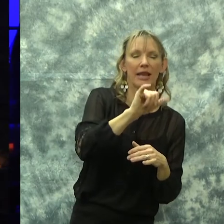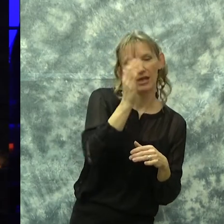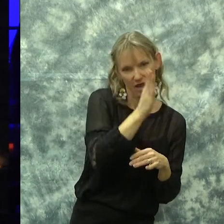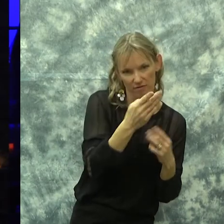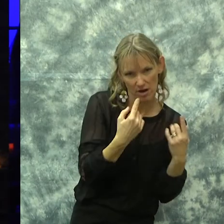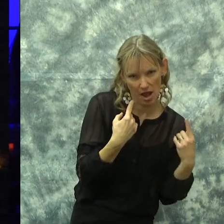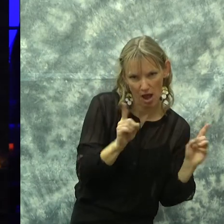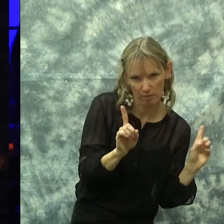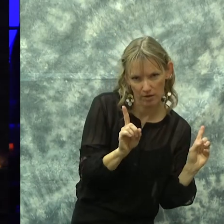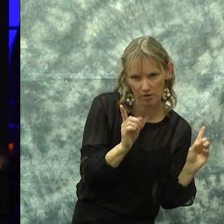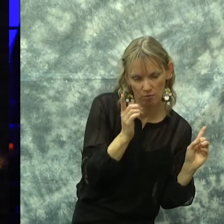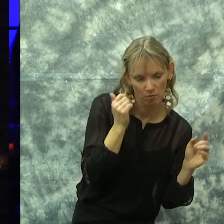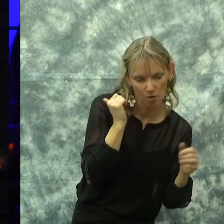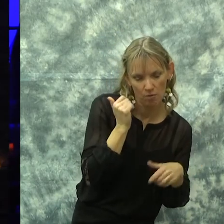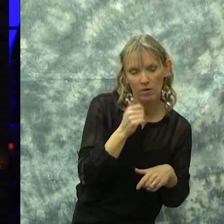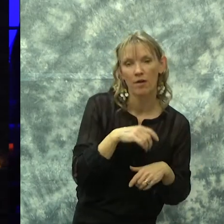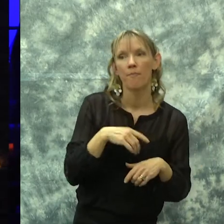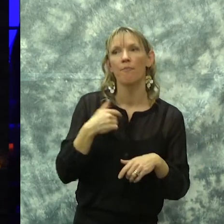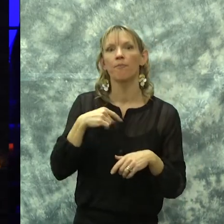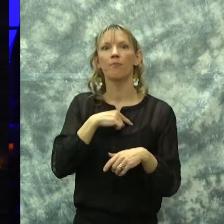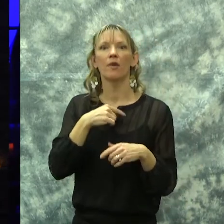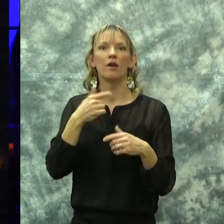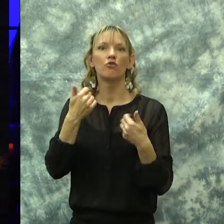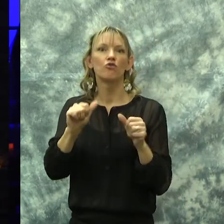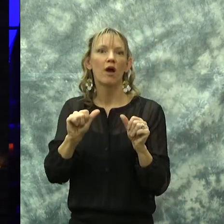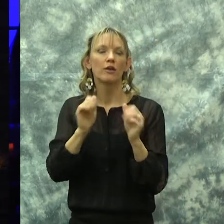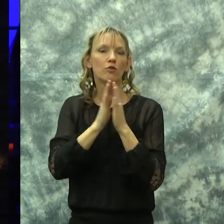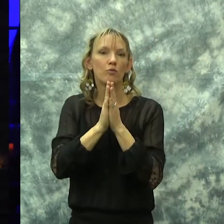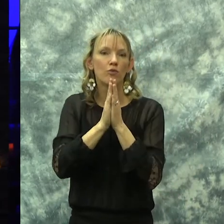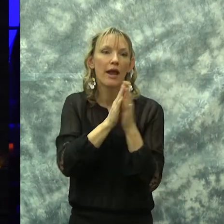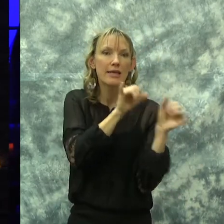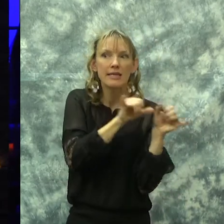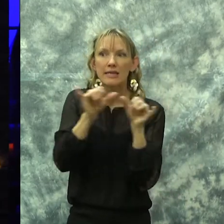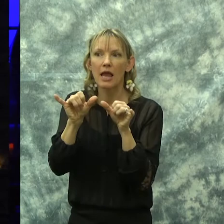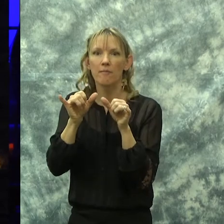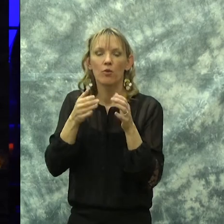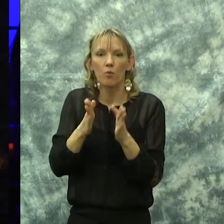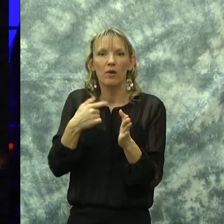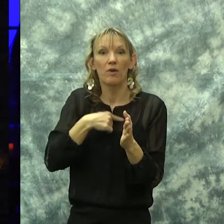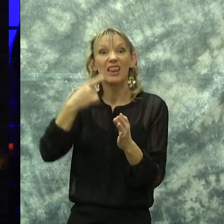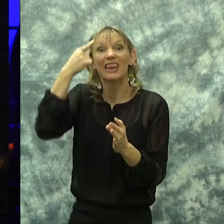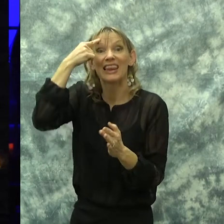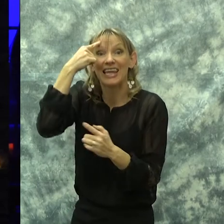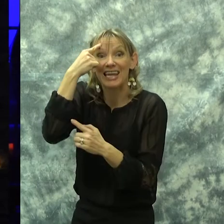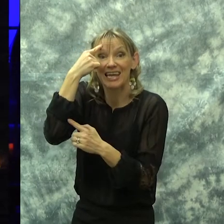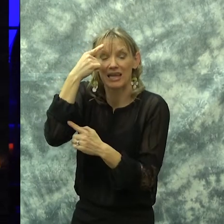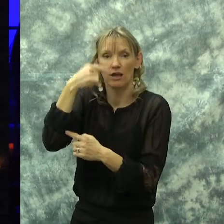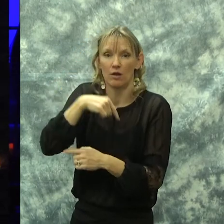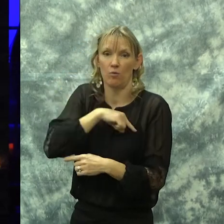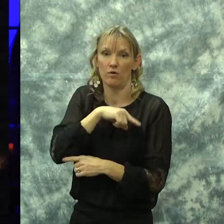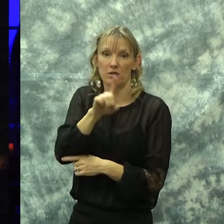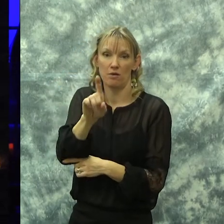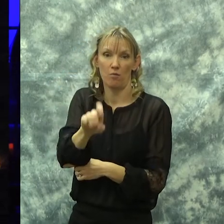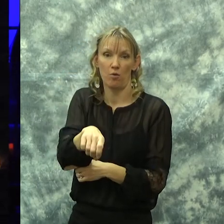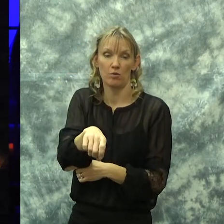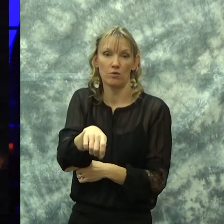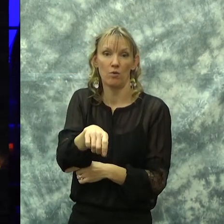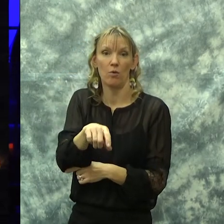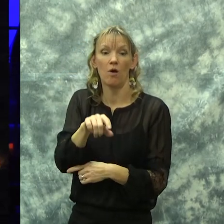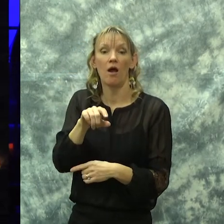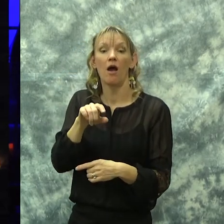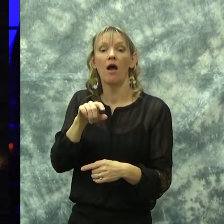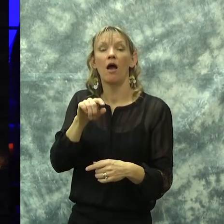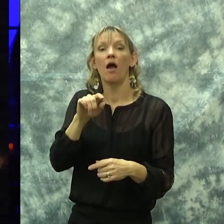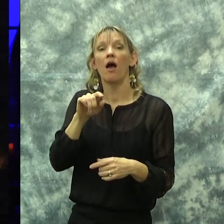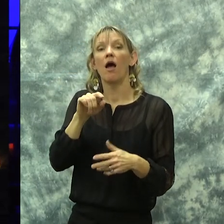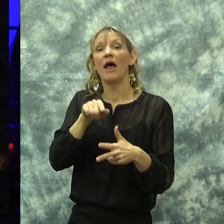and we're all we're all trying to pray the way we think we're supposed to. But then you